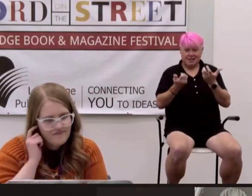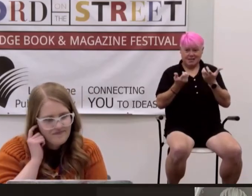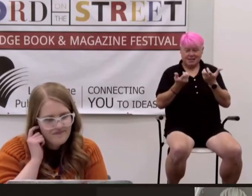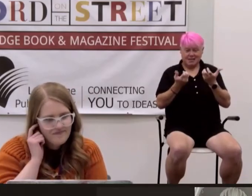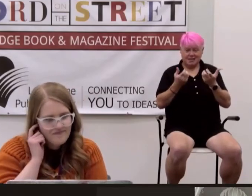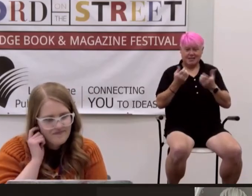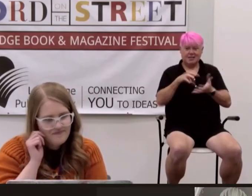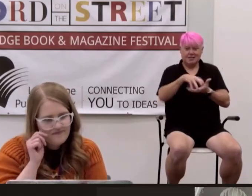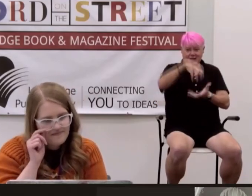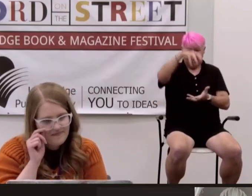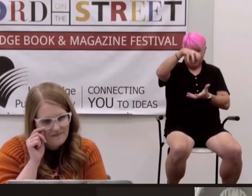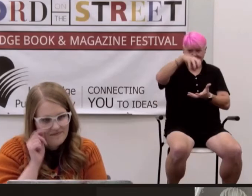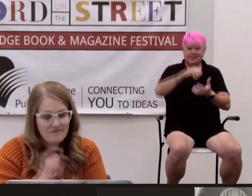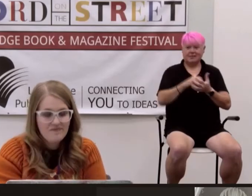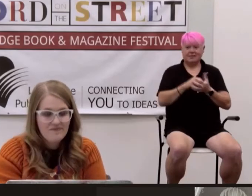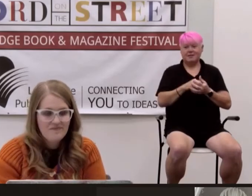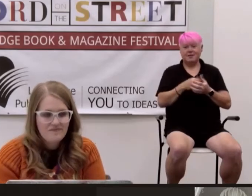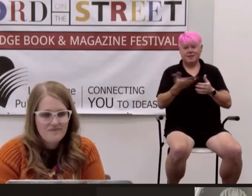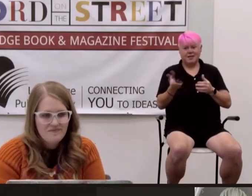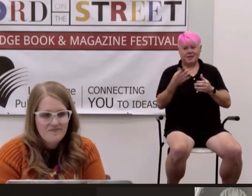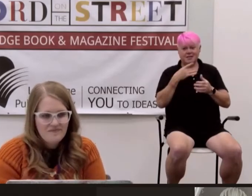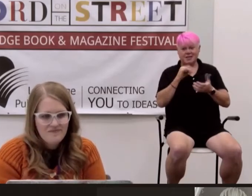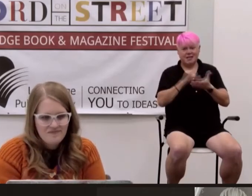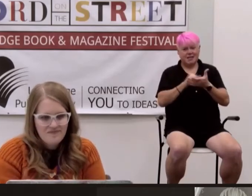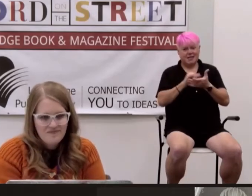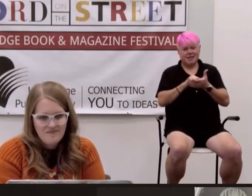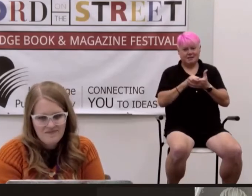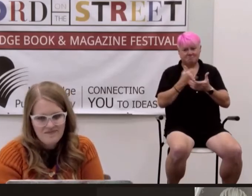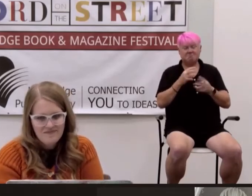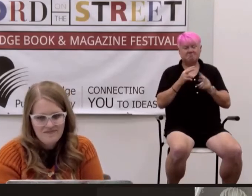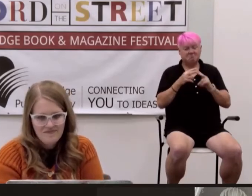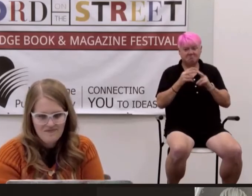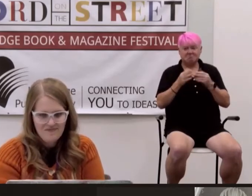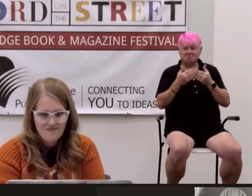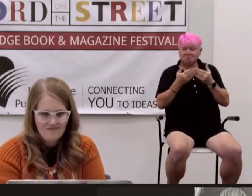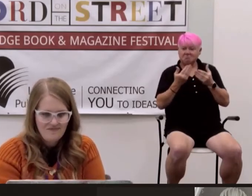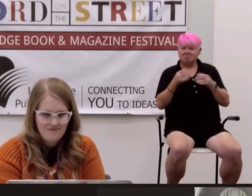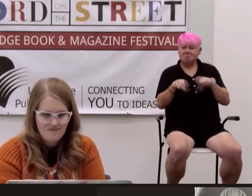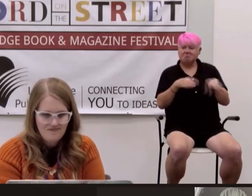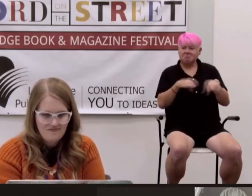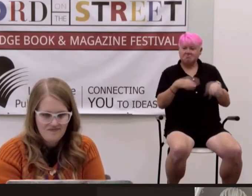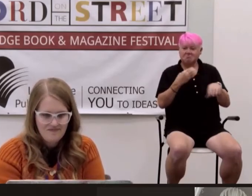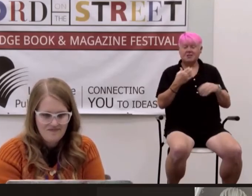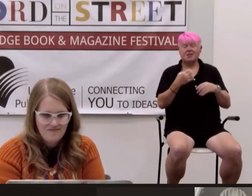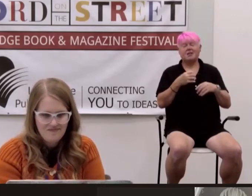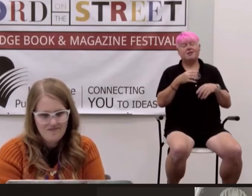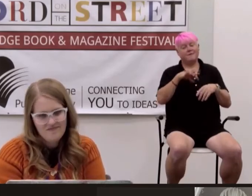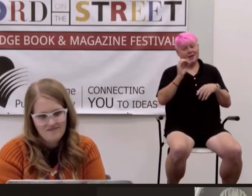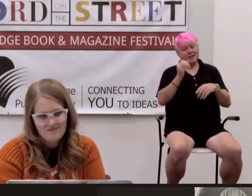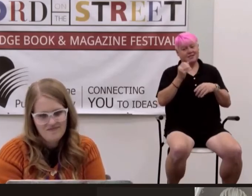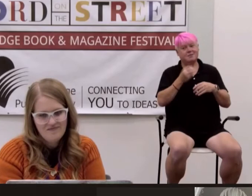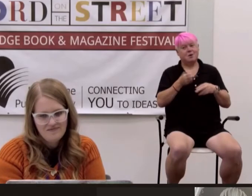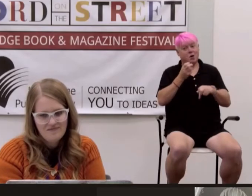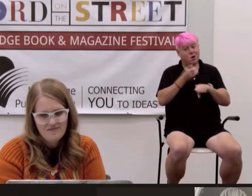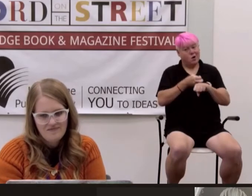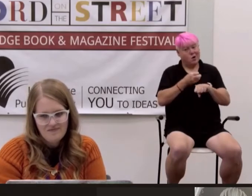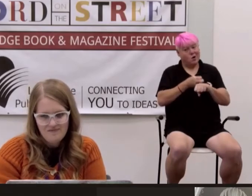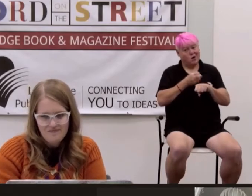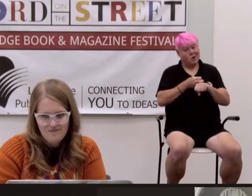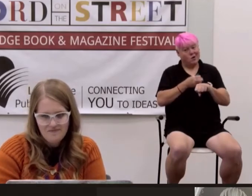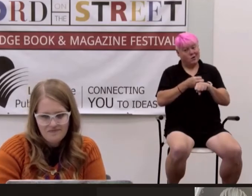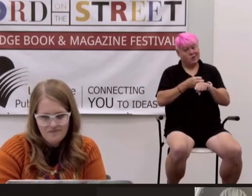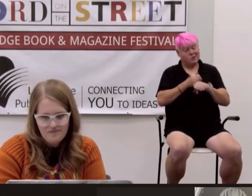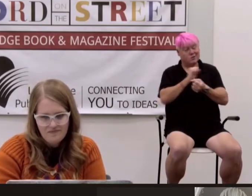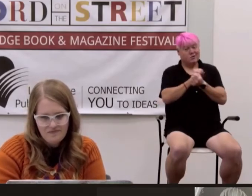cakes, things like that. So very doable. And then you'll find some higher level dishes, so you can work